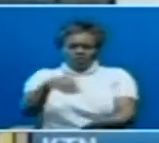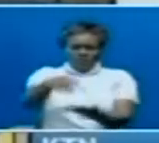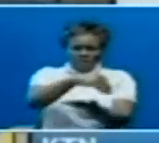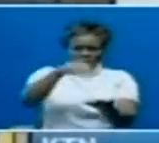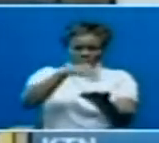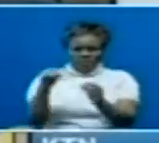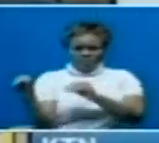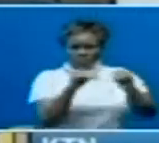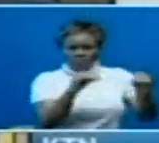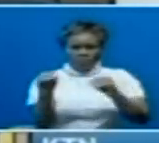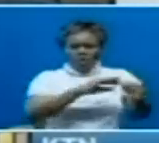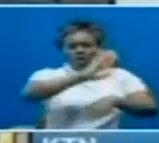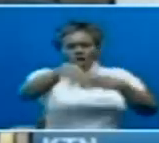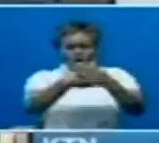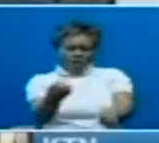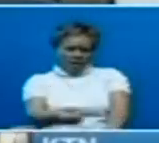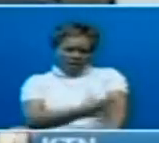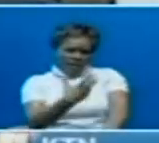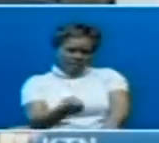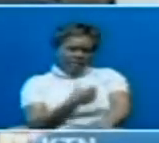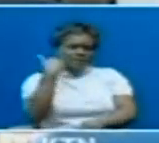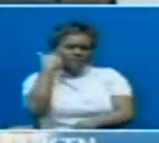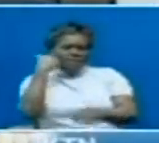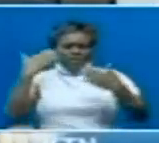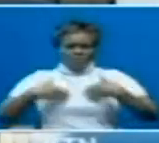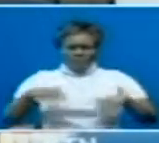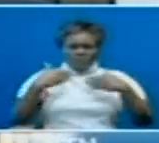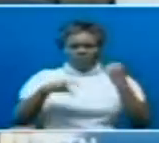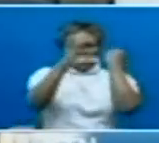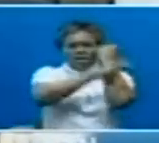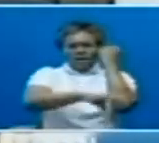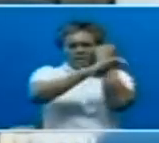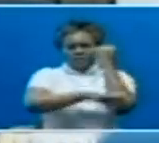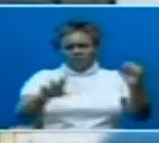for referral for all the cancer patients in the country.